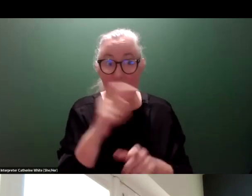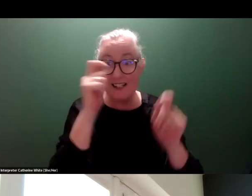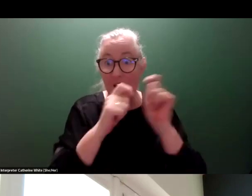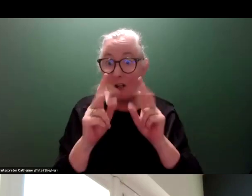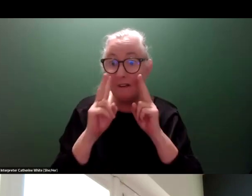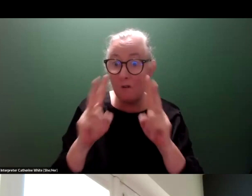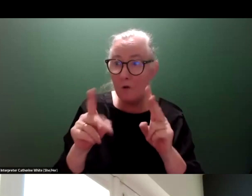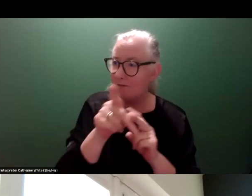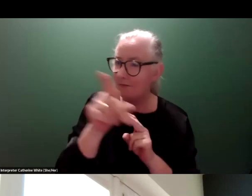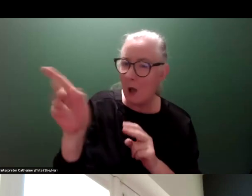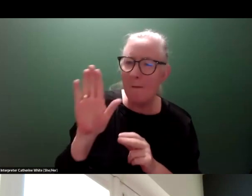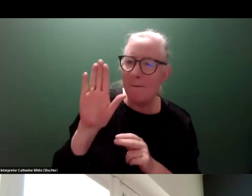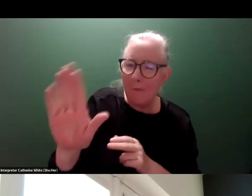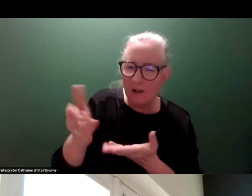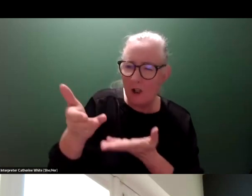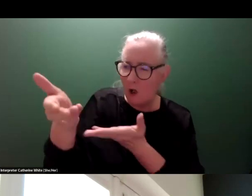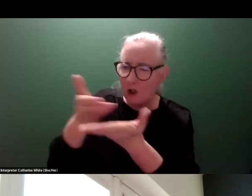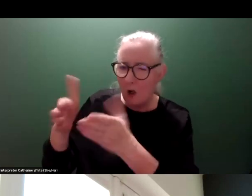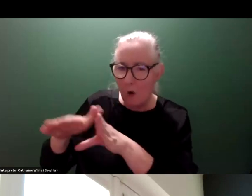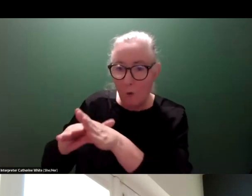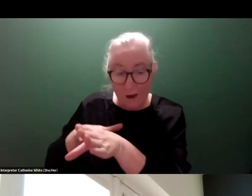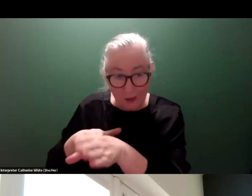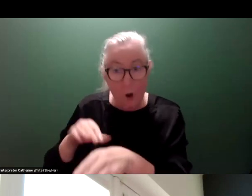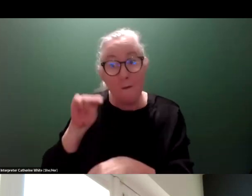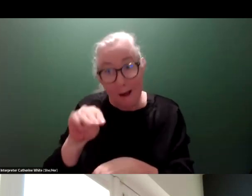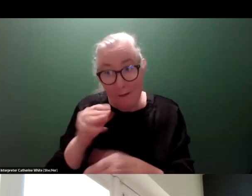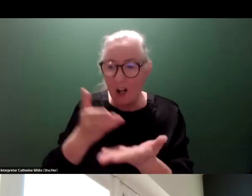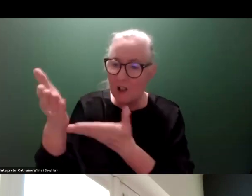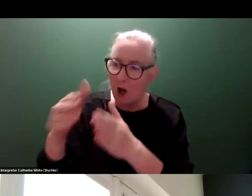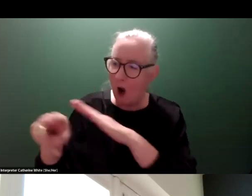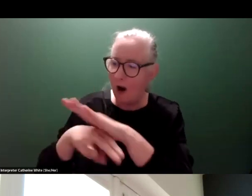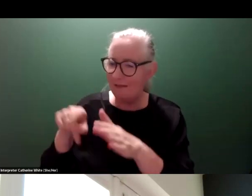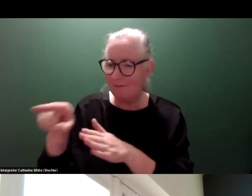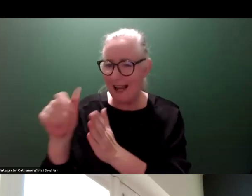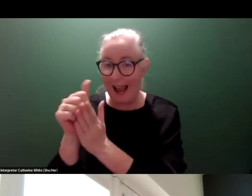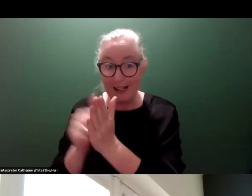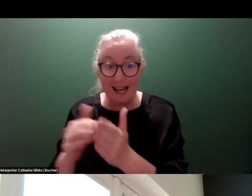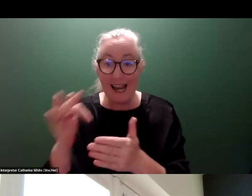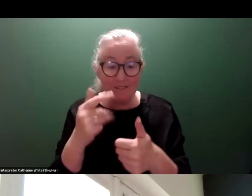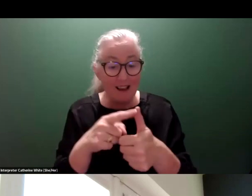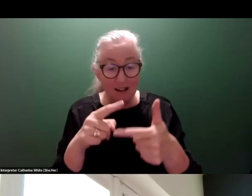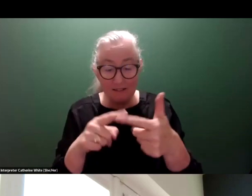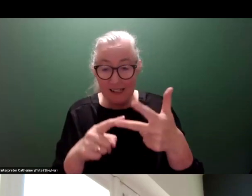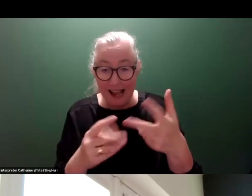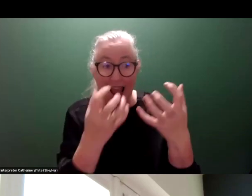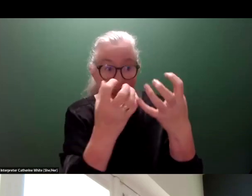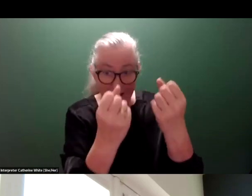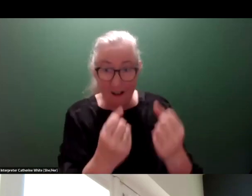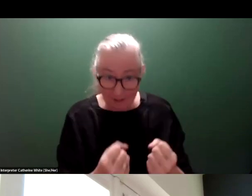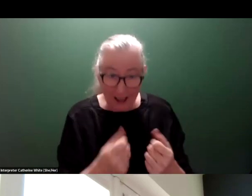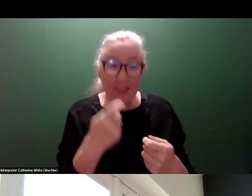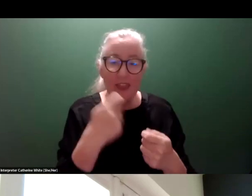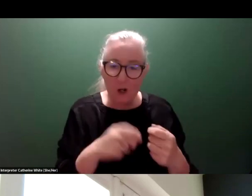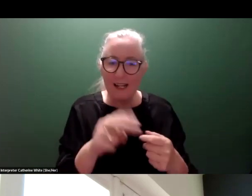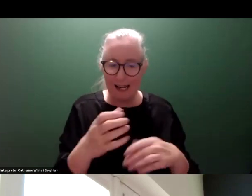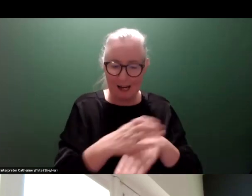those who must be consulted or who may be consulted under the Act? And if everything is aligned, then proceed with the intervention.